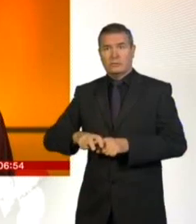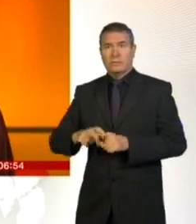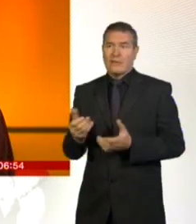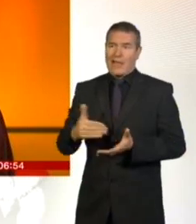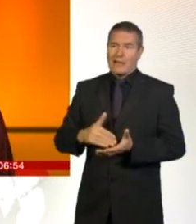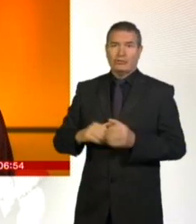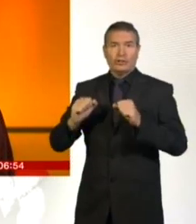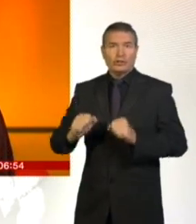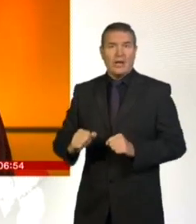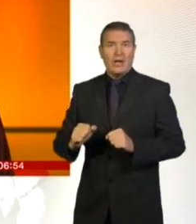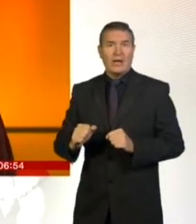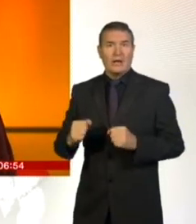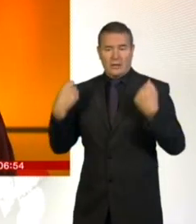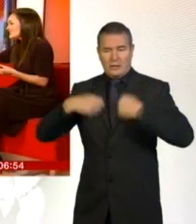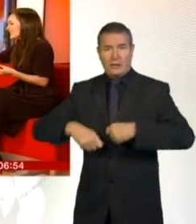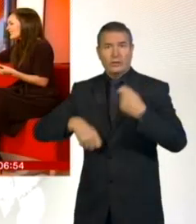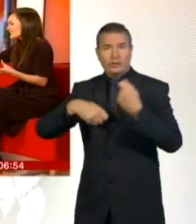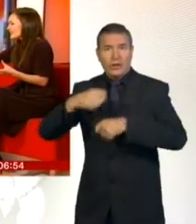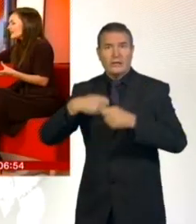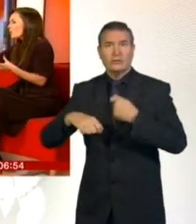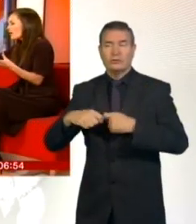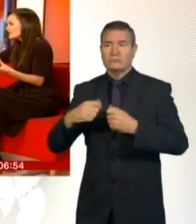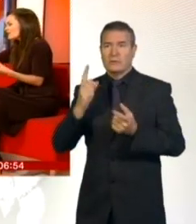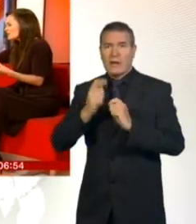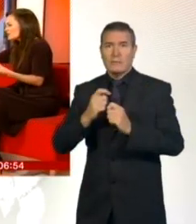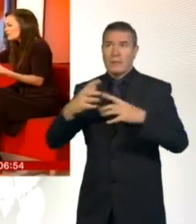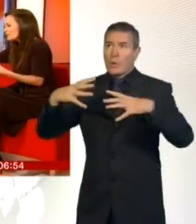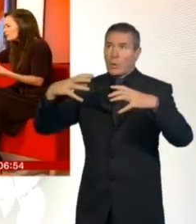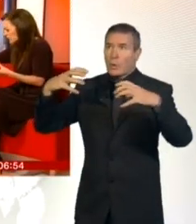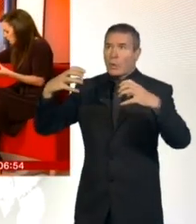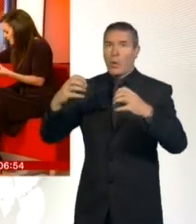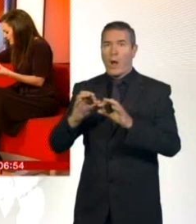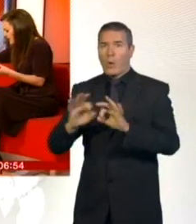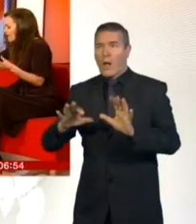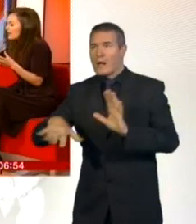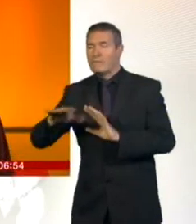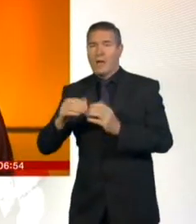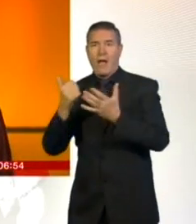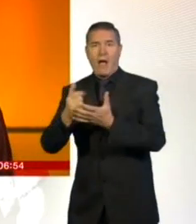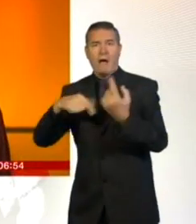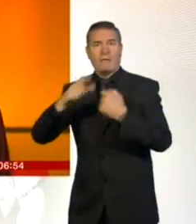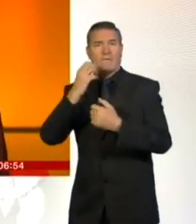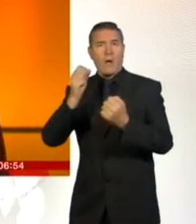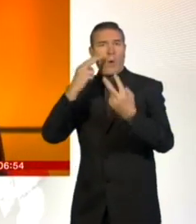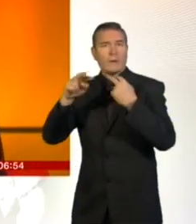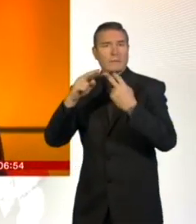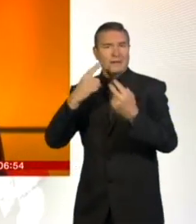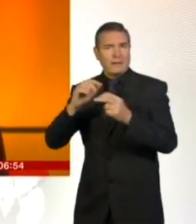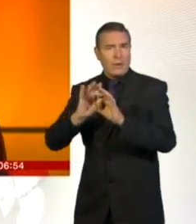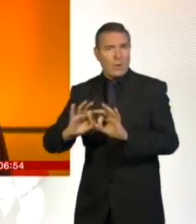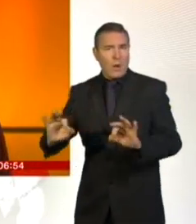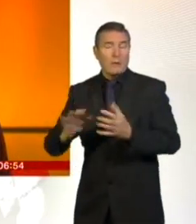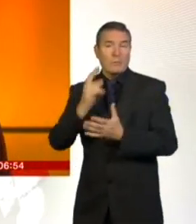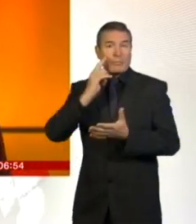chairs, maybe, in changing rooms. Softer lighting, that sort of thing. Quieter zones would help people with autism. There are lots of different things. More braille signs,